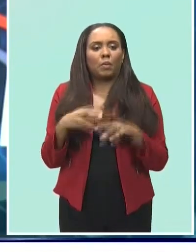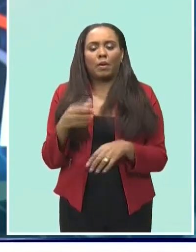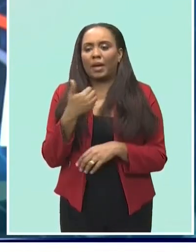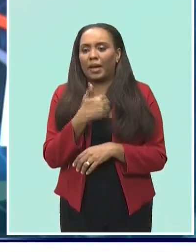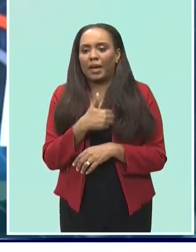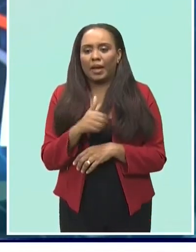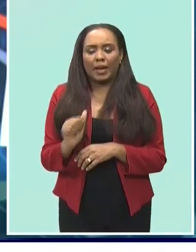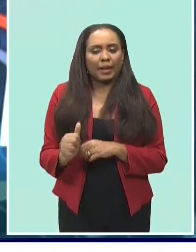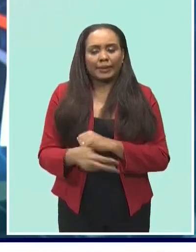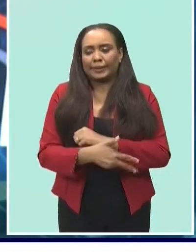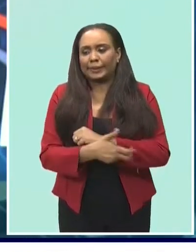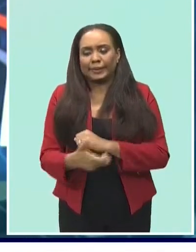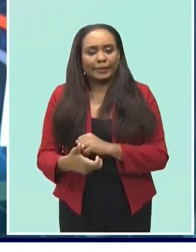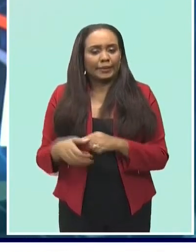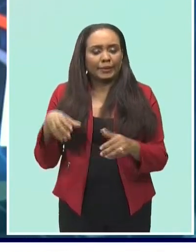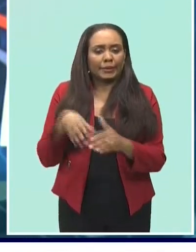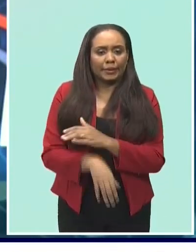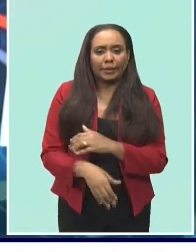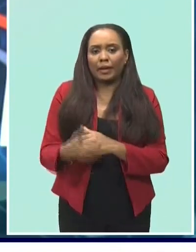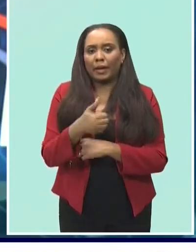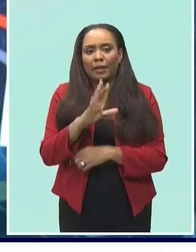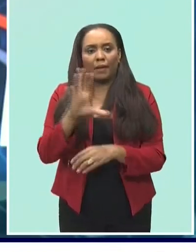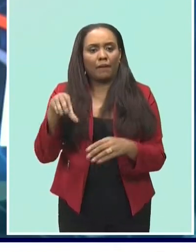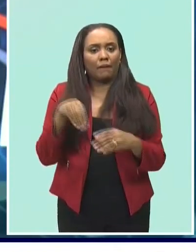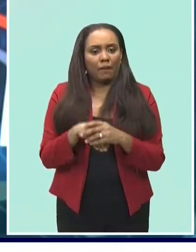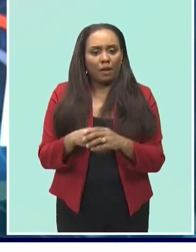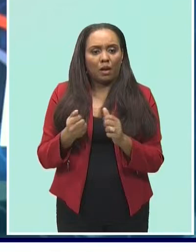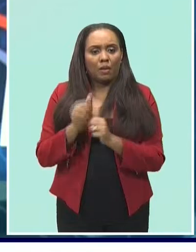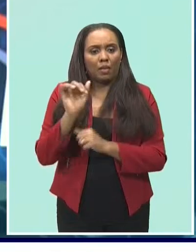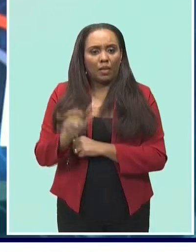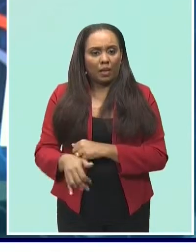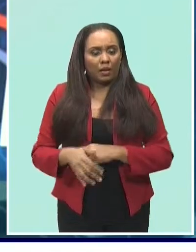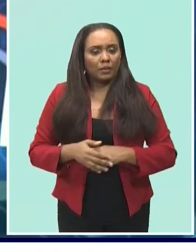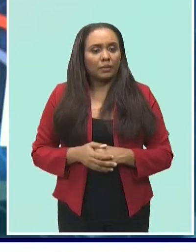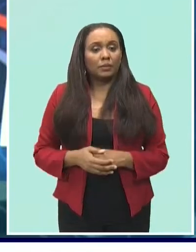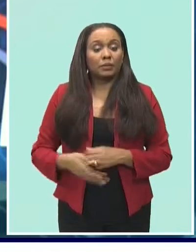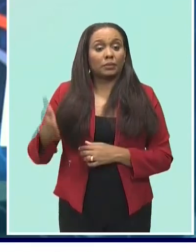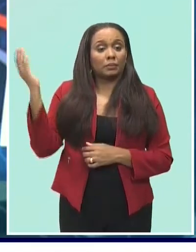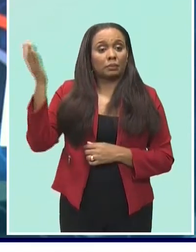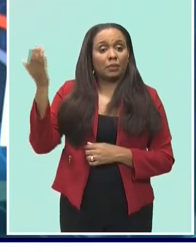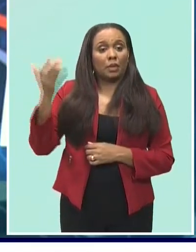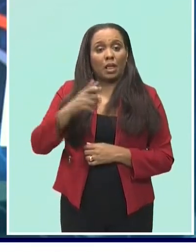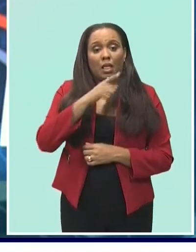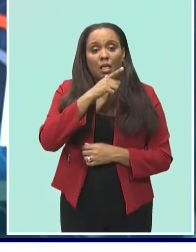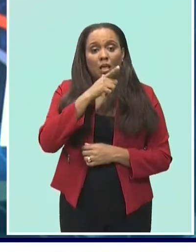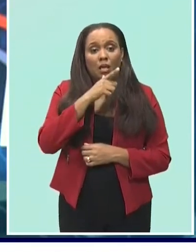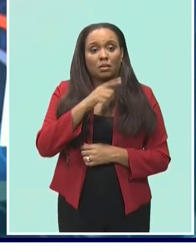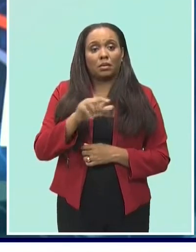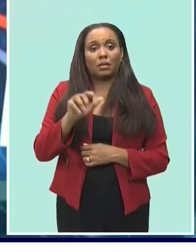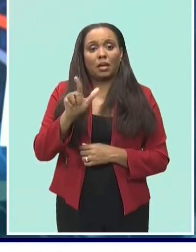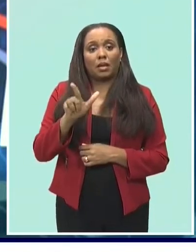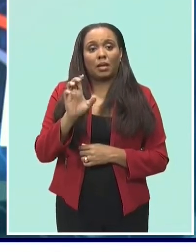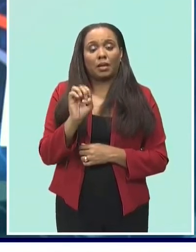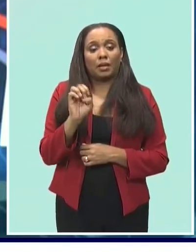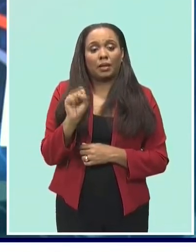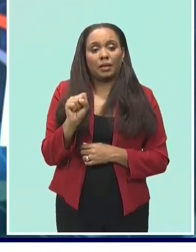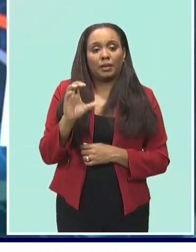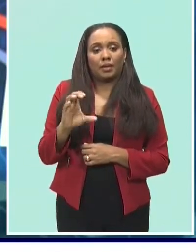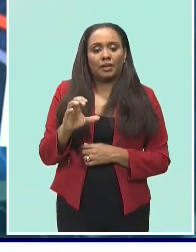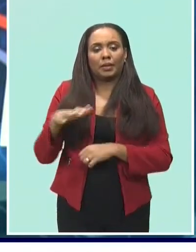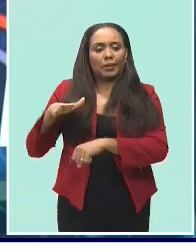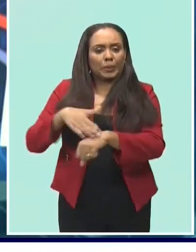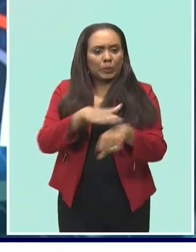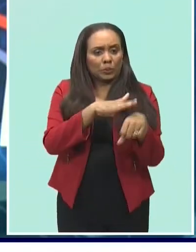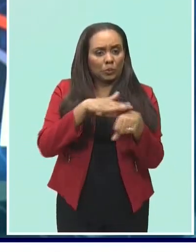Owen Holder, who was the featured speaker at the Barbados Chamber of Commerce and Industries luncheon at the Lloyd Erskine Sandiford Center yesterday, sounded a warning